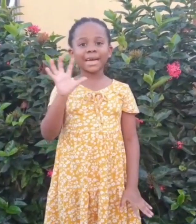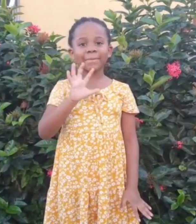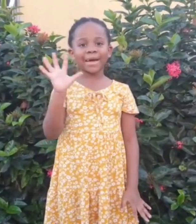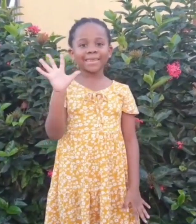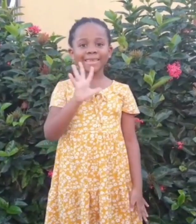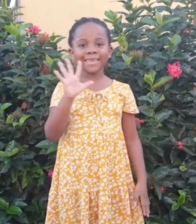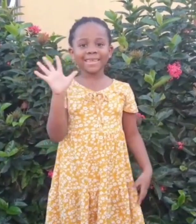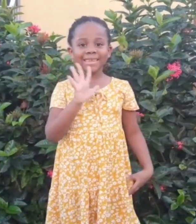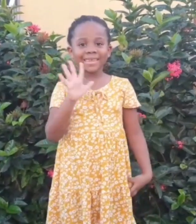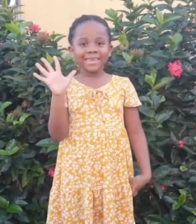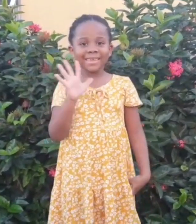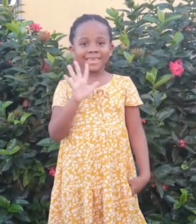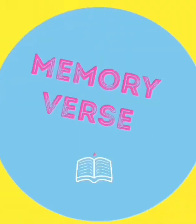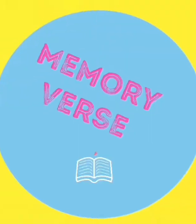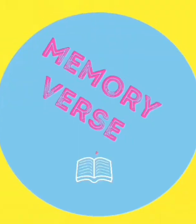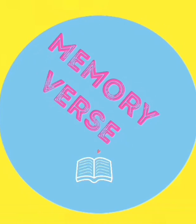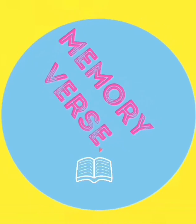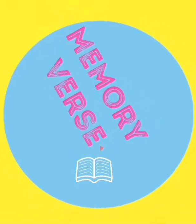Happy Sabbath.